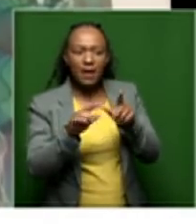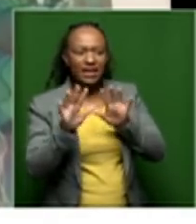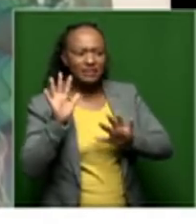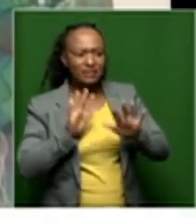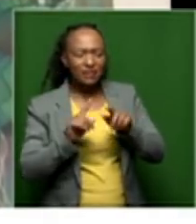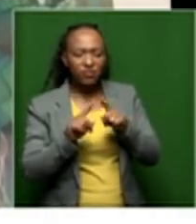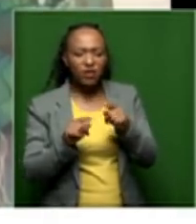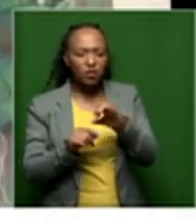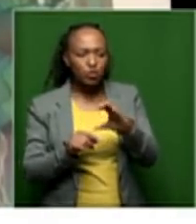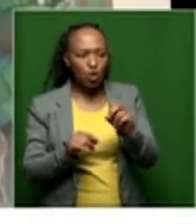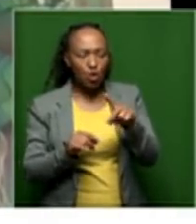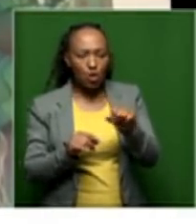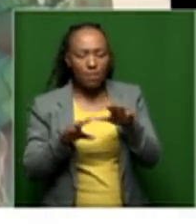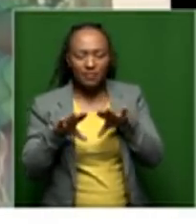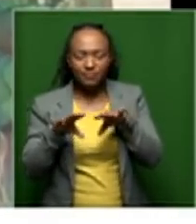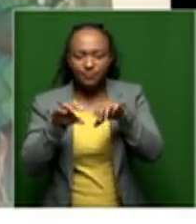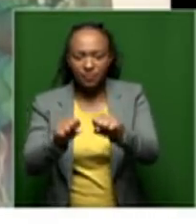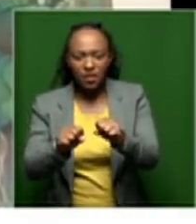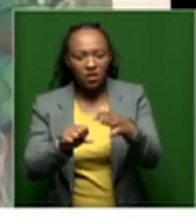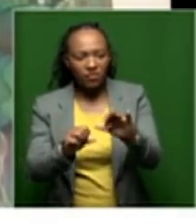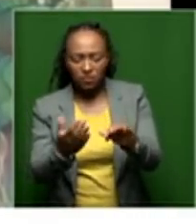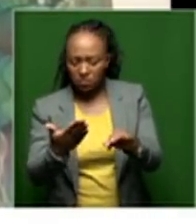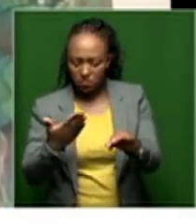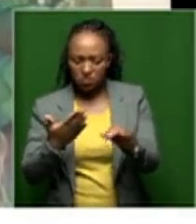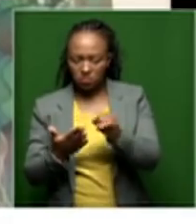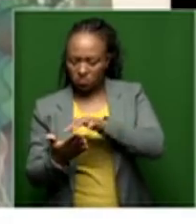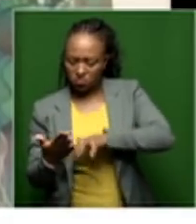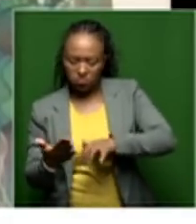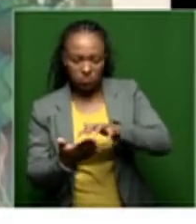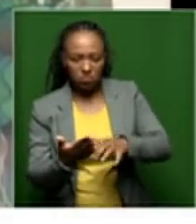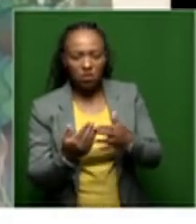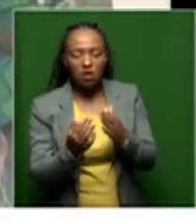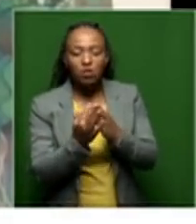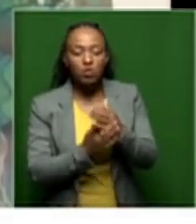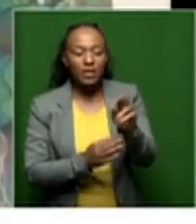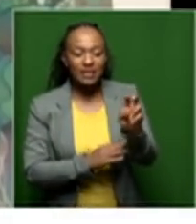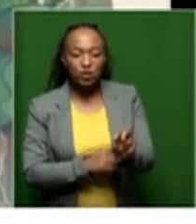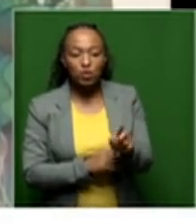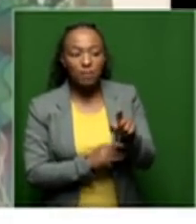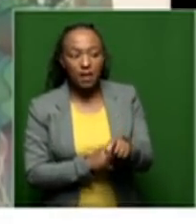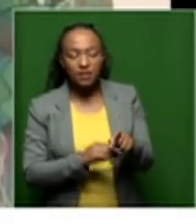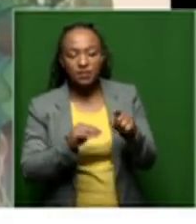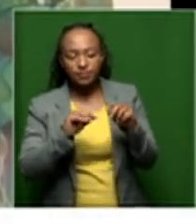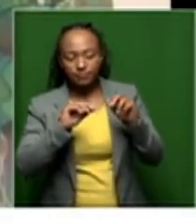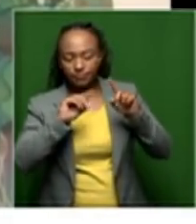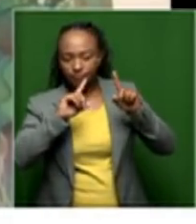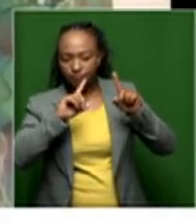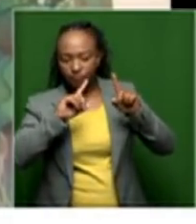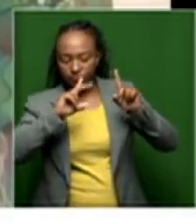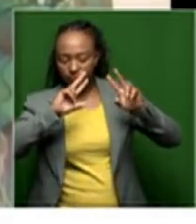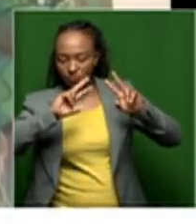a SCOPA, the correspondence we have to the SIU to enhance